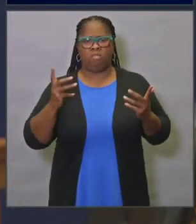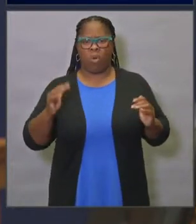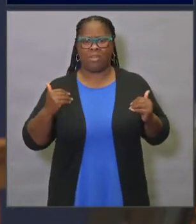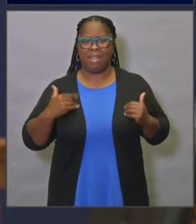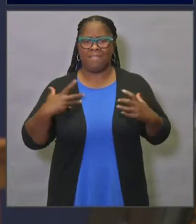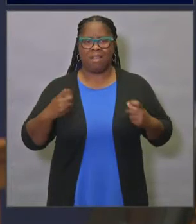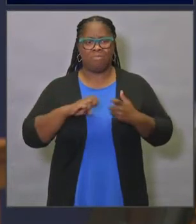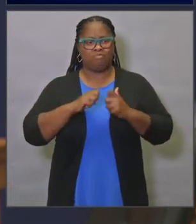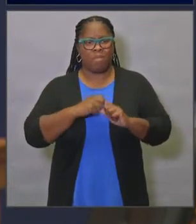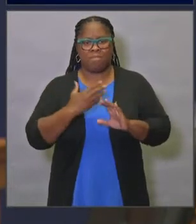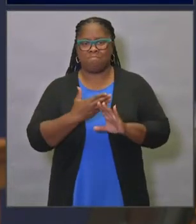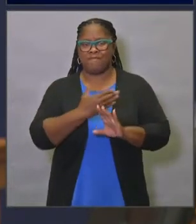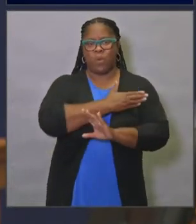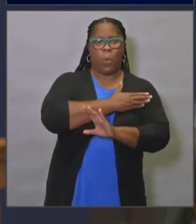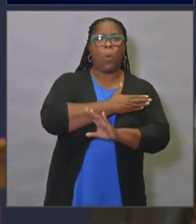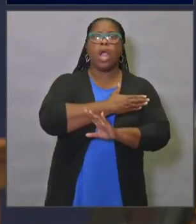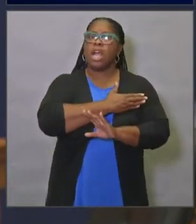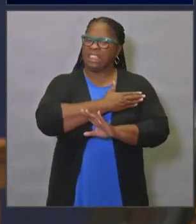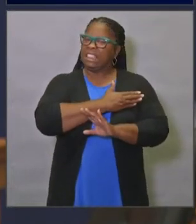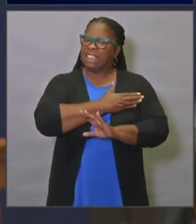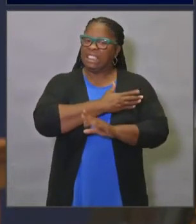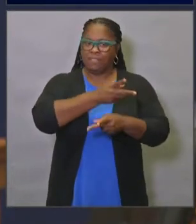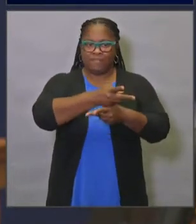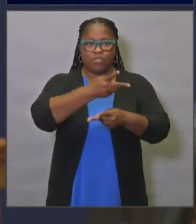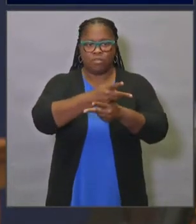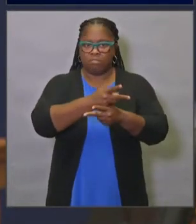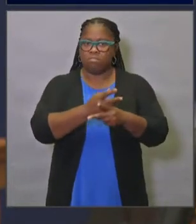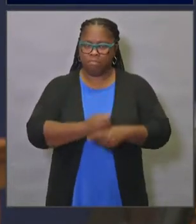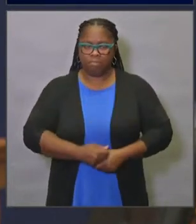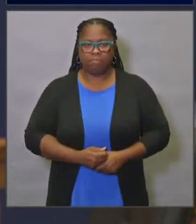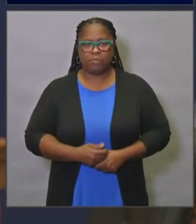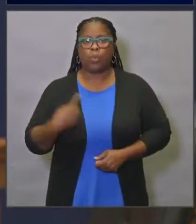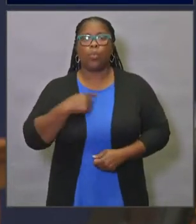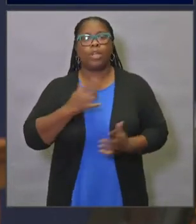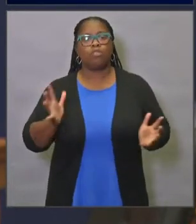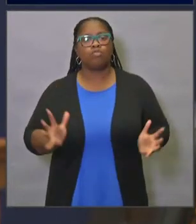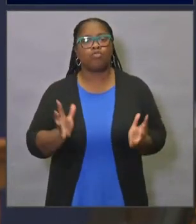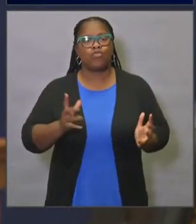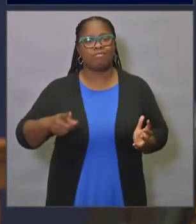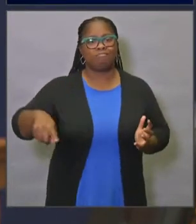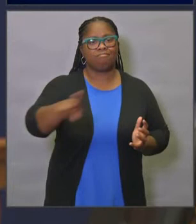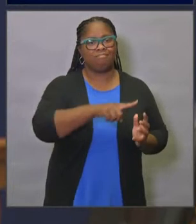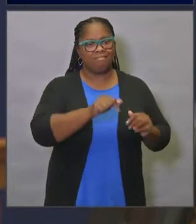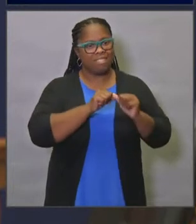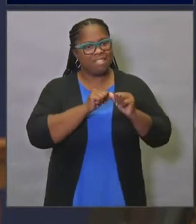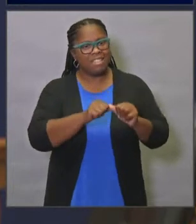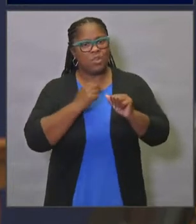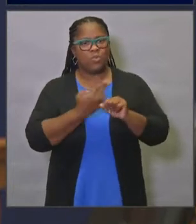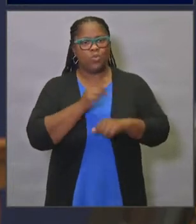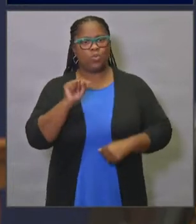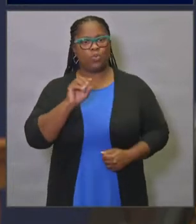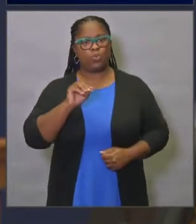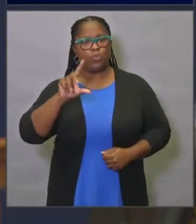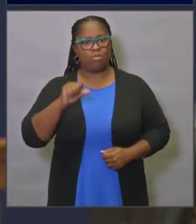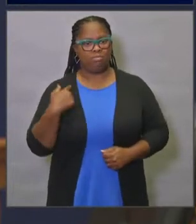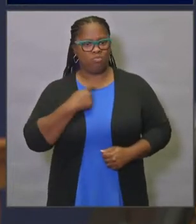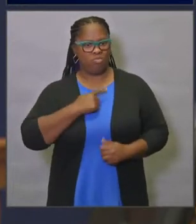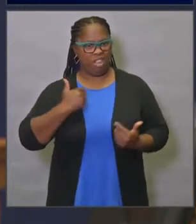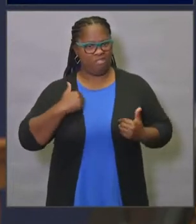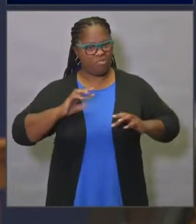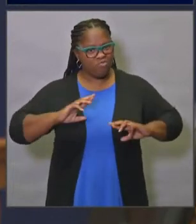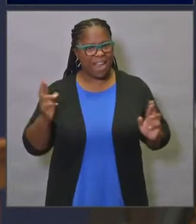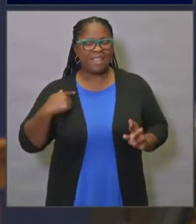to protect themselves from contracting this virus. We encourage everyone to continue to use the tools we know are